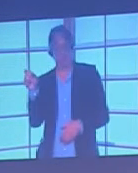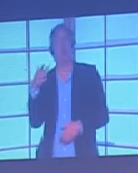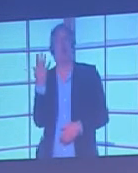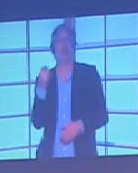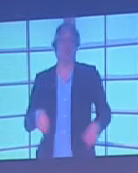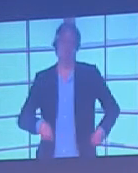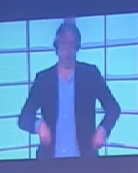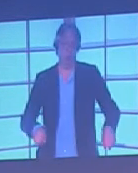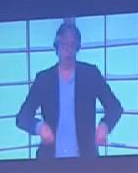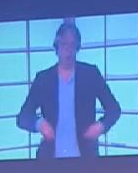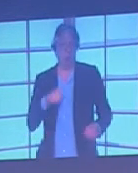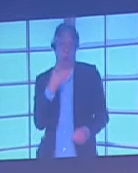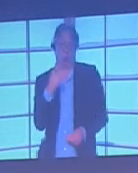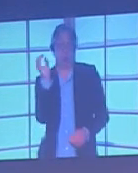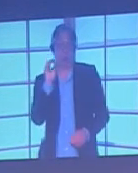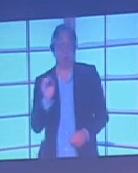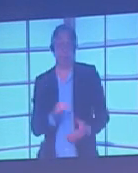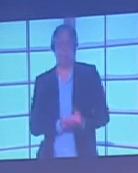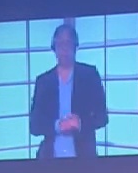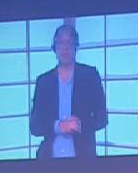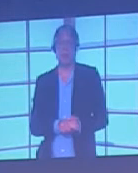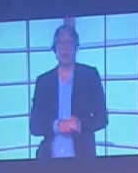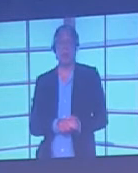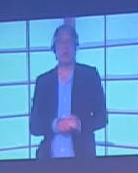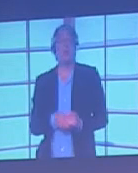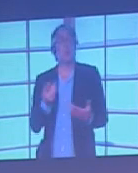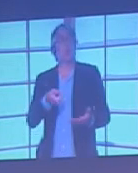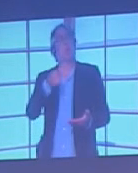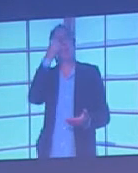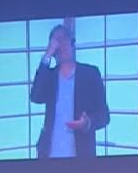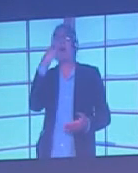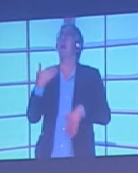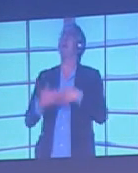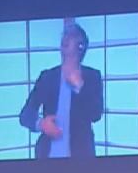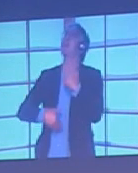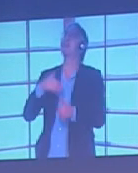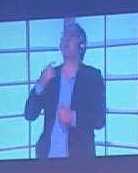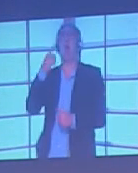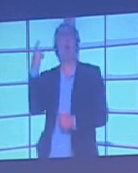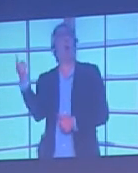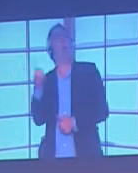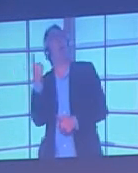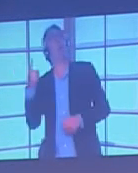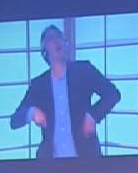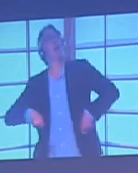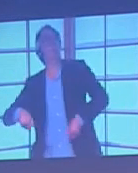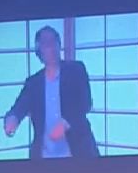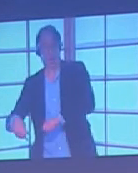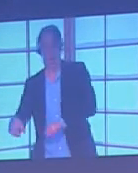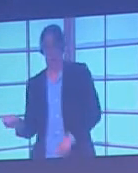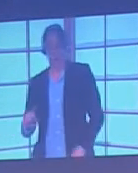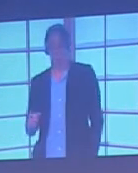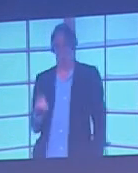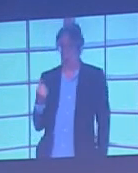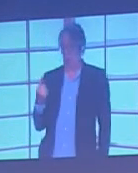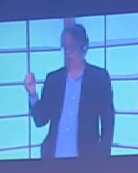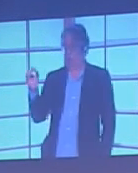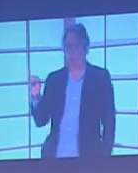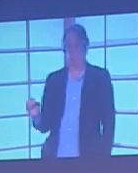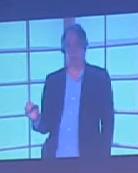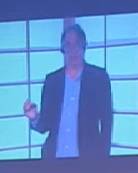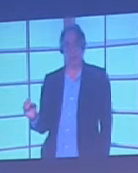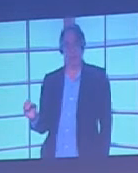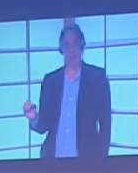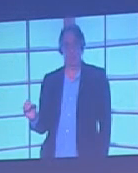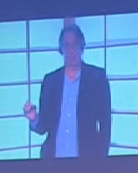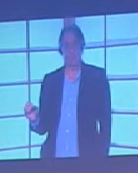population, so we must remove the stereotype that disability is all about wheelchair users, but at the same time we must reflect on that